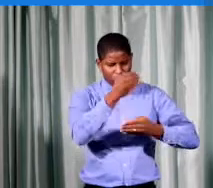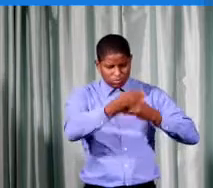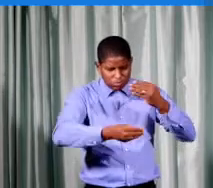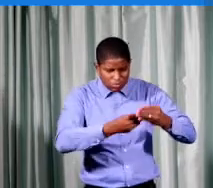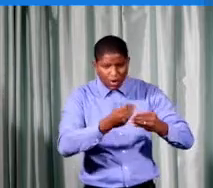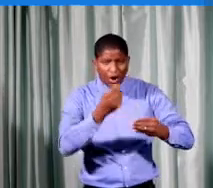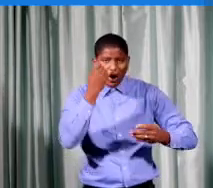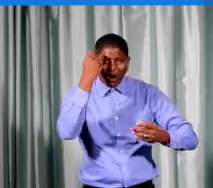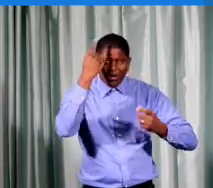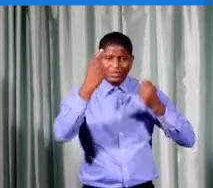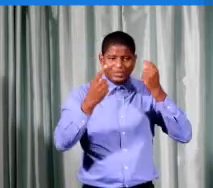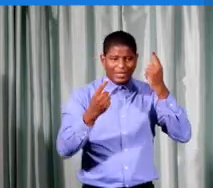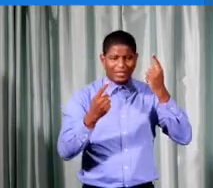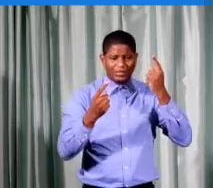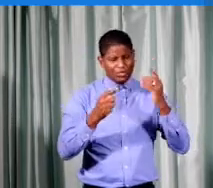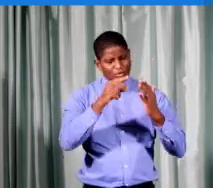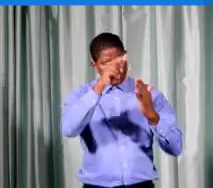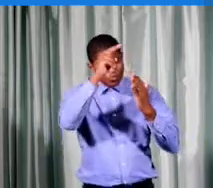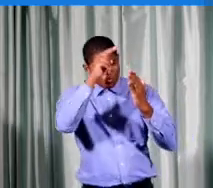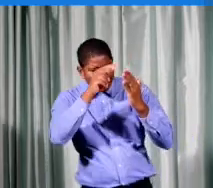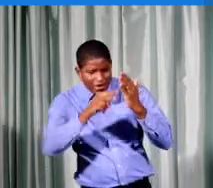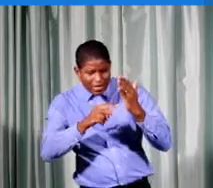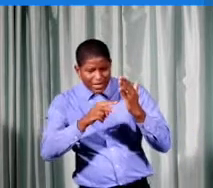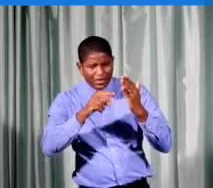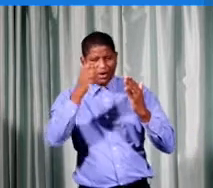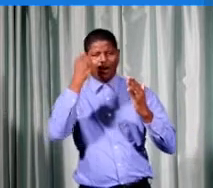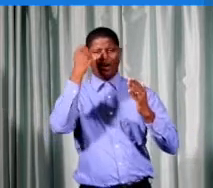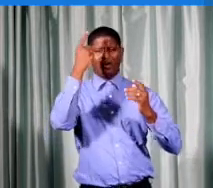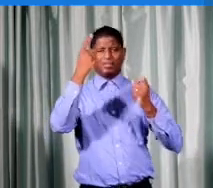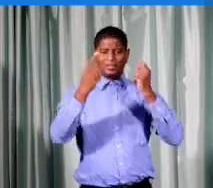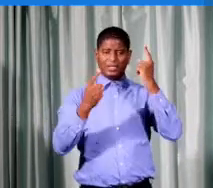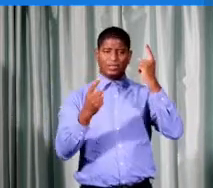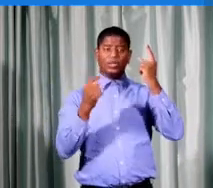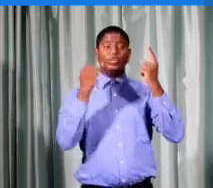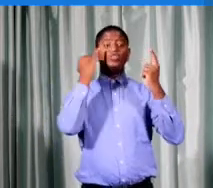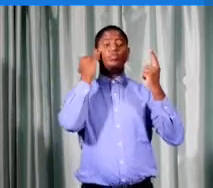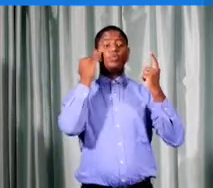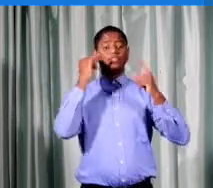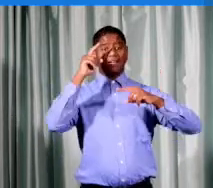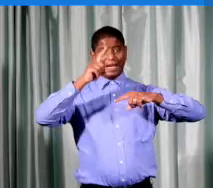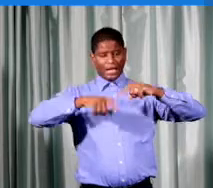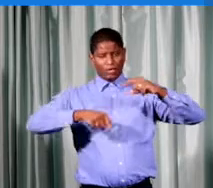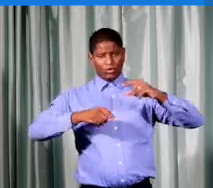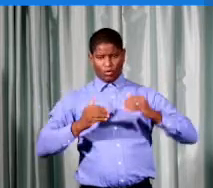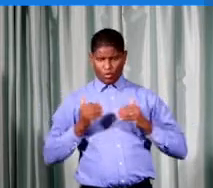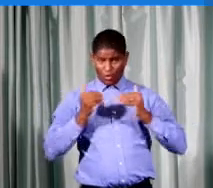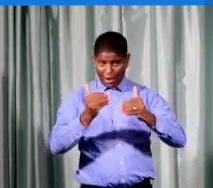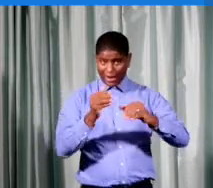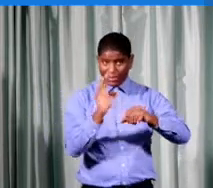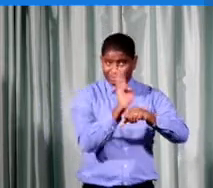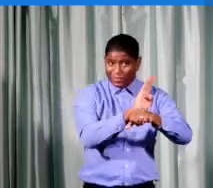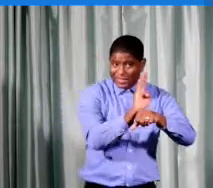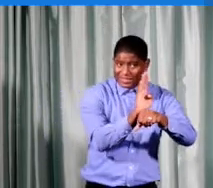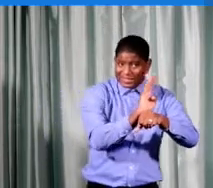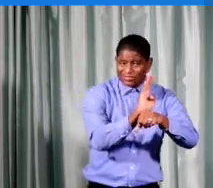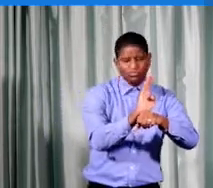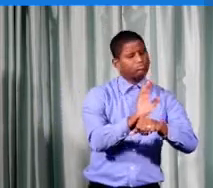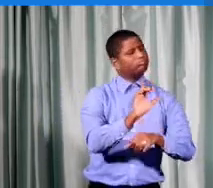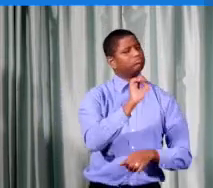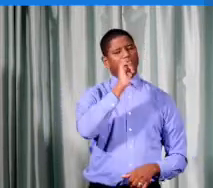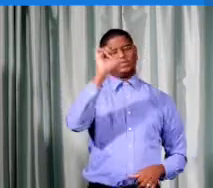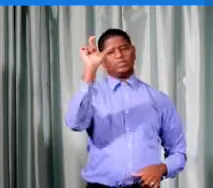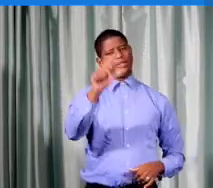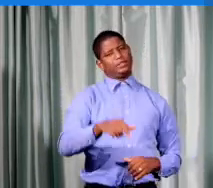statements, that's why you're here, you really shouldn't select stocks yourself. What he means is you really shouldn't be making